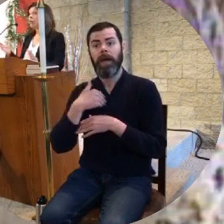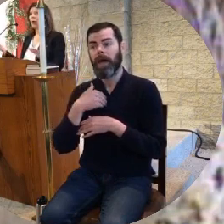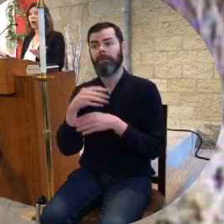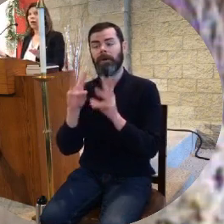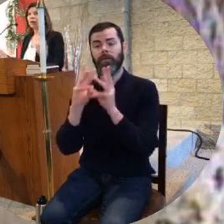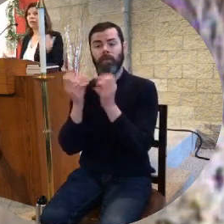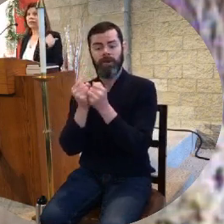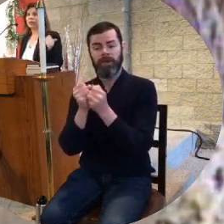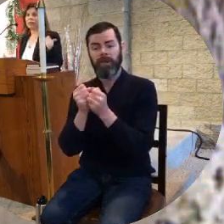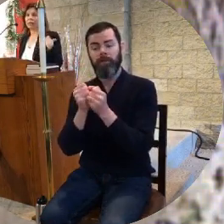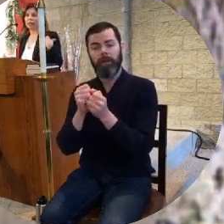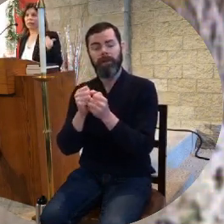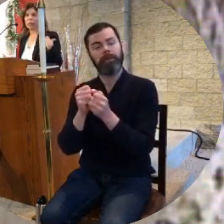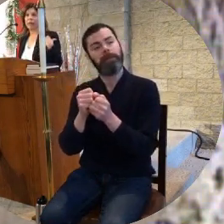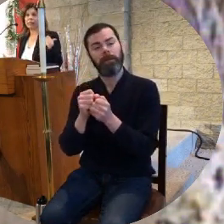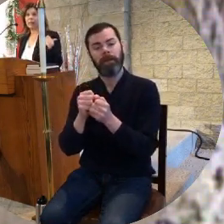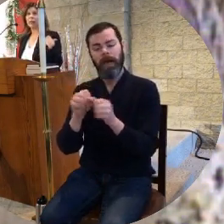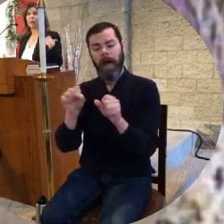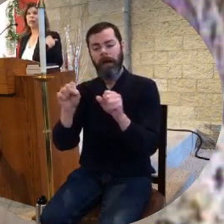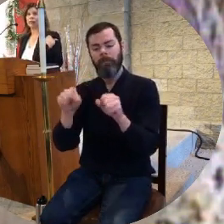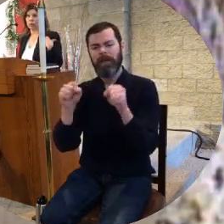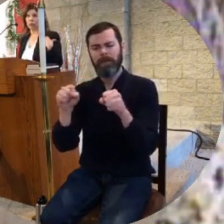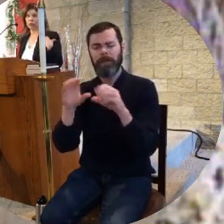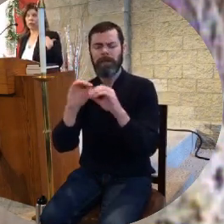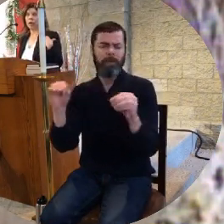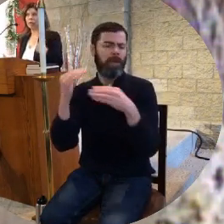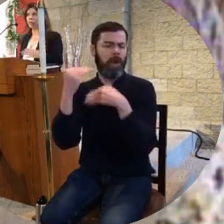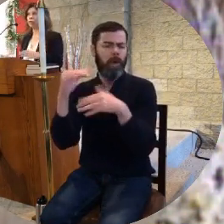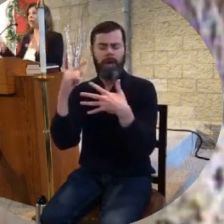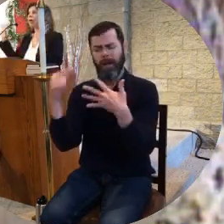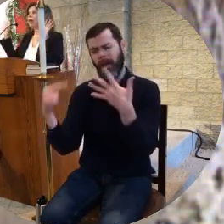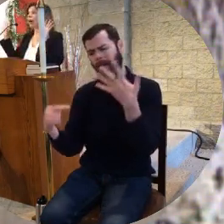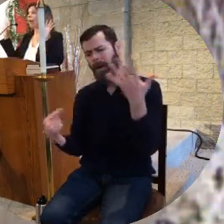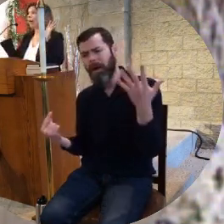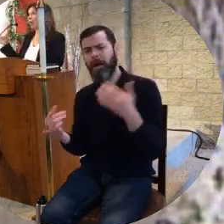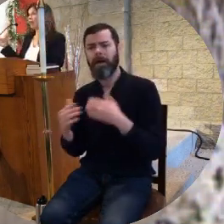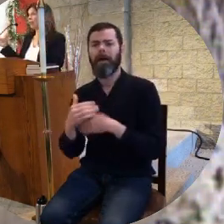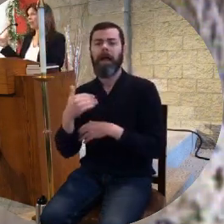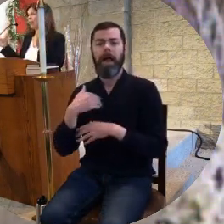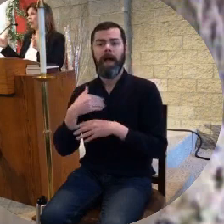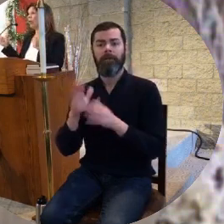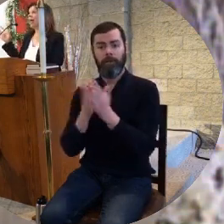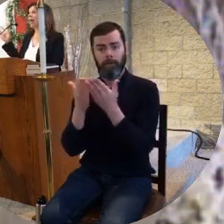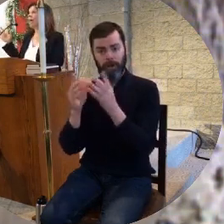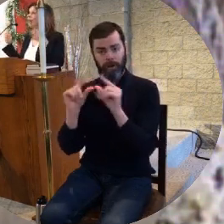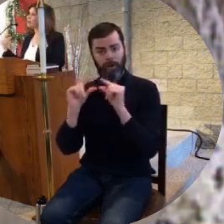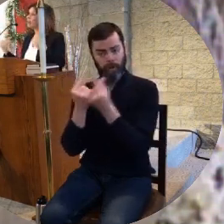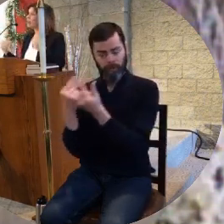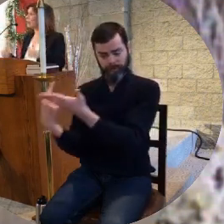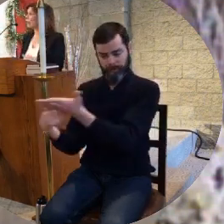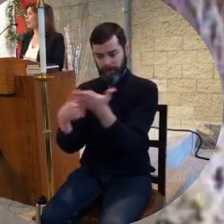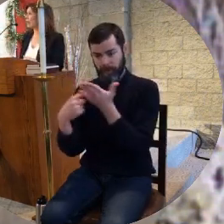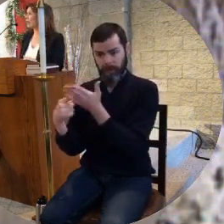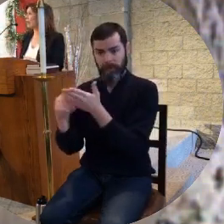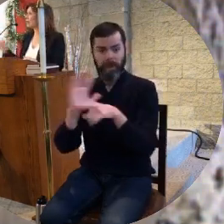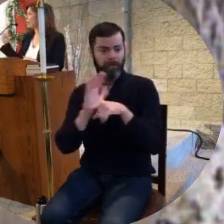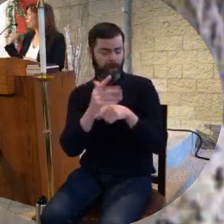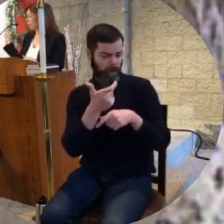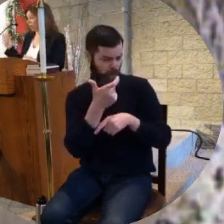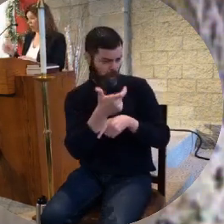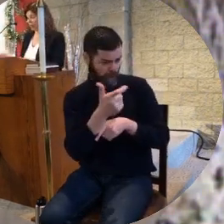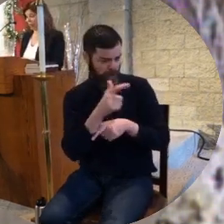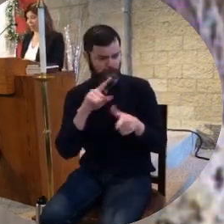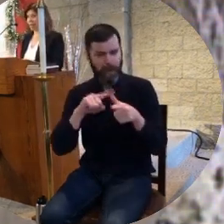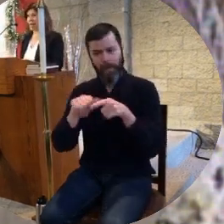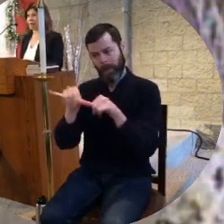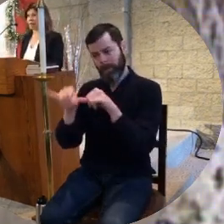So all are invited to attend Reverend Pat's 10:30 book group on Thursday, watch a video, and then stay for a potluck lunch. So you're